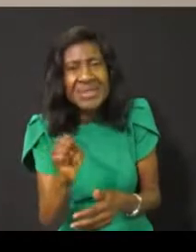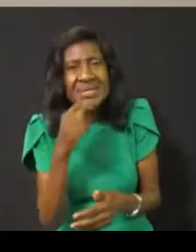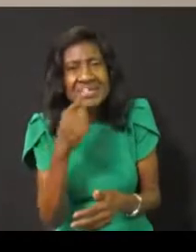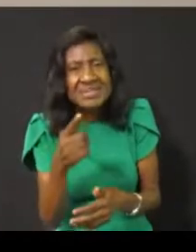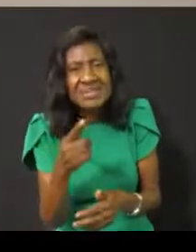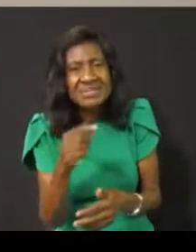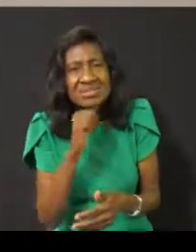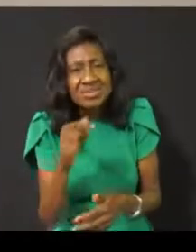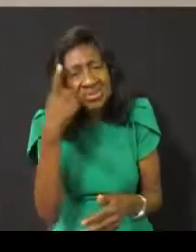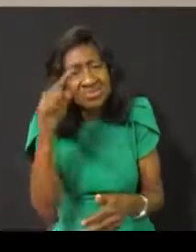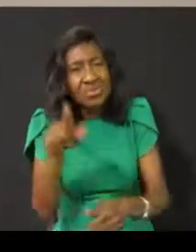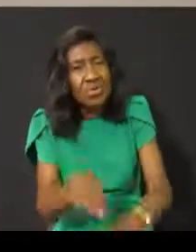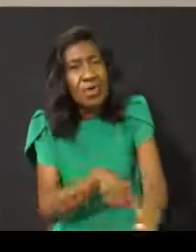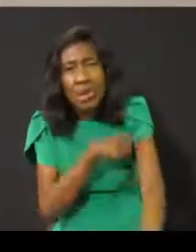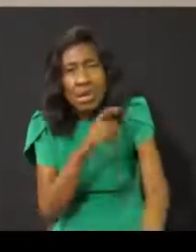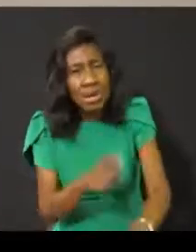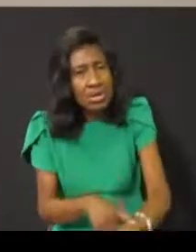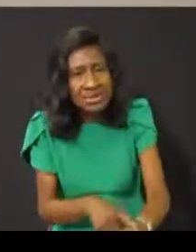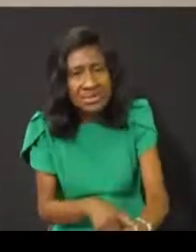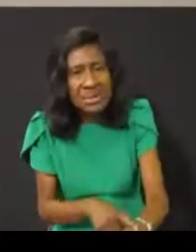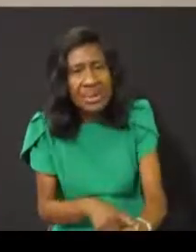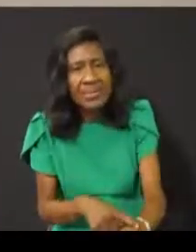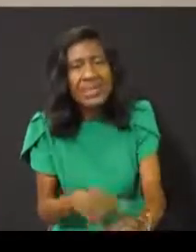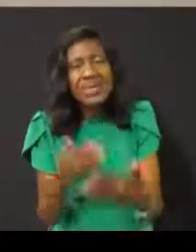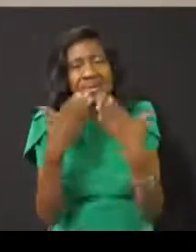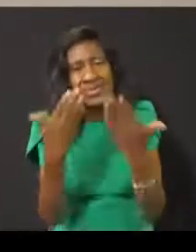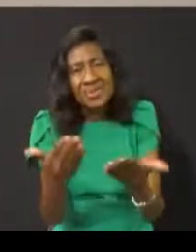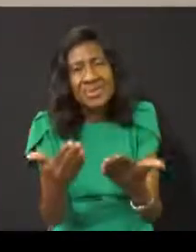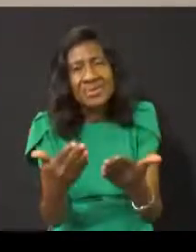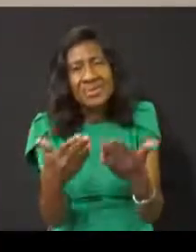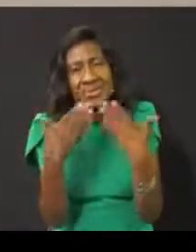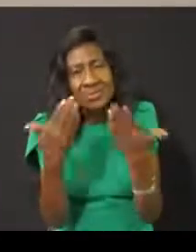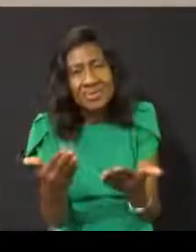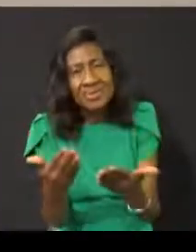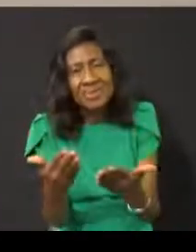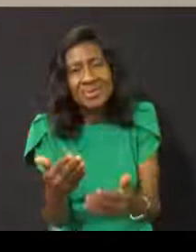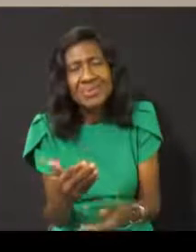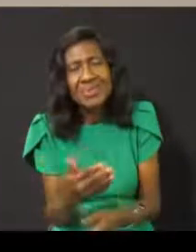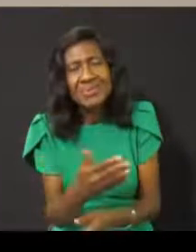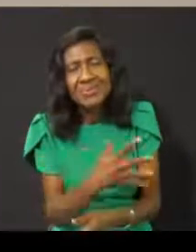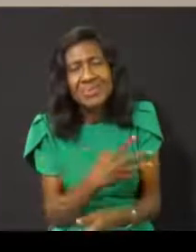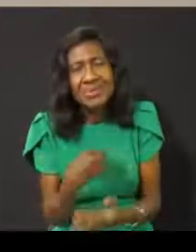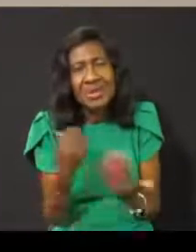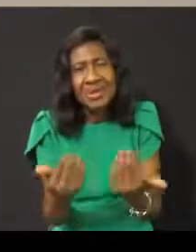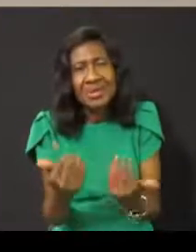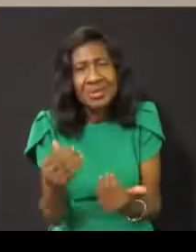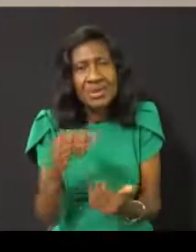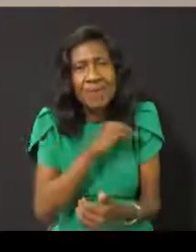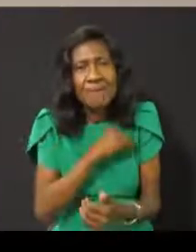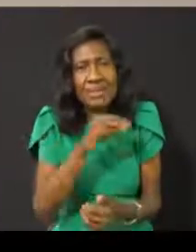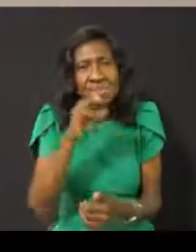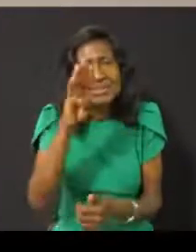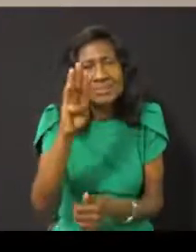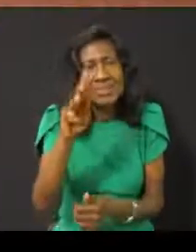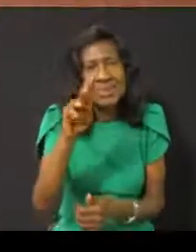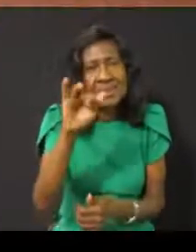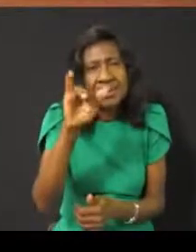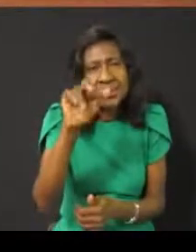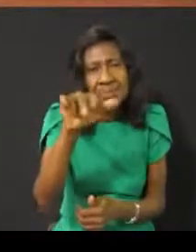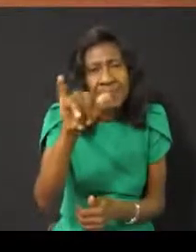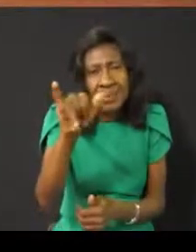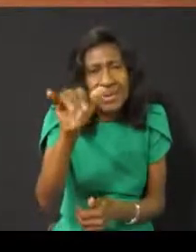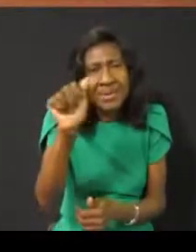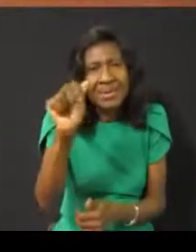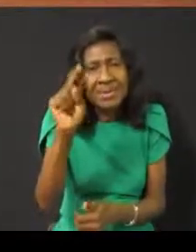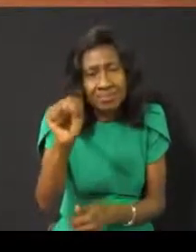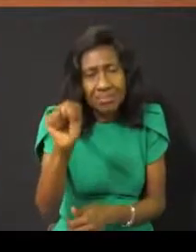opposite direction. We're trying to respect people's time. So thank you. And I'll turn it over to my colleague who want to have a couple of words. Thank you,